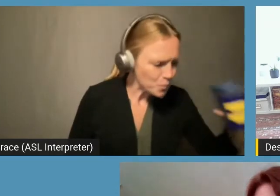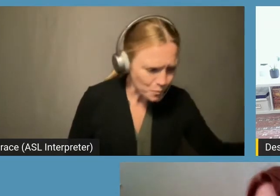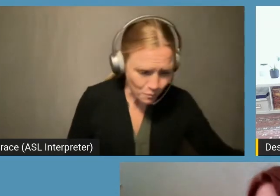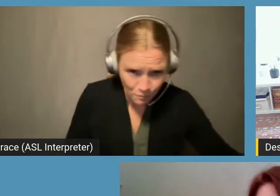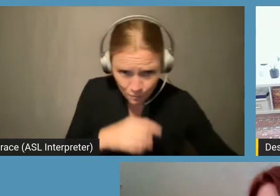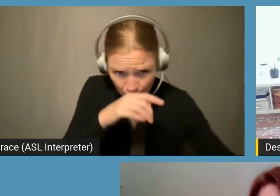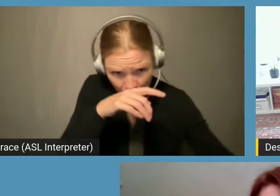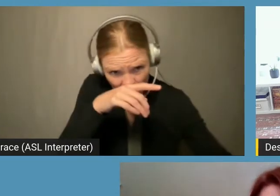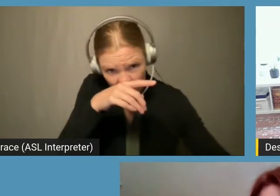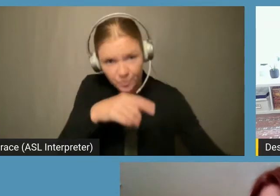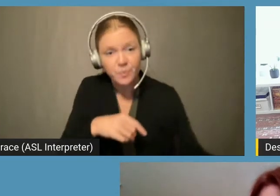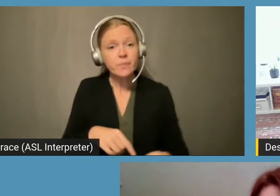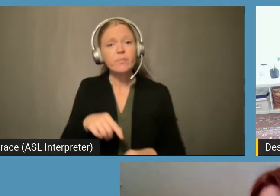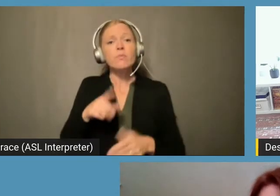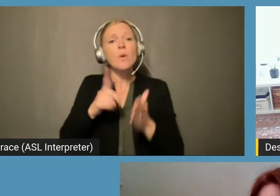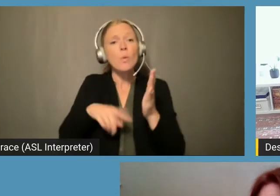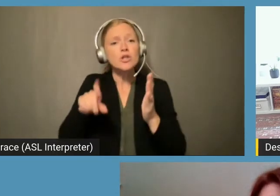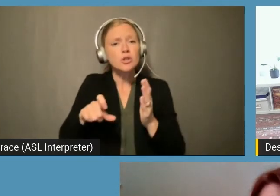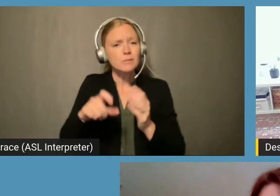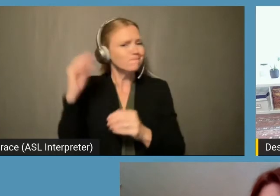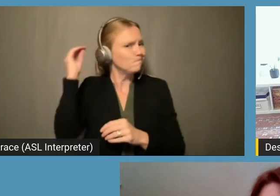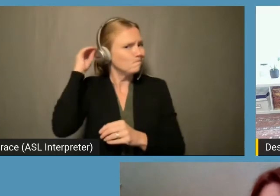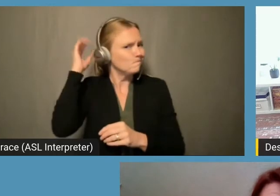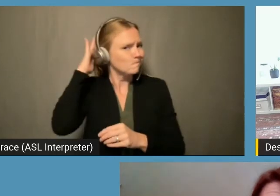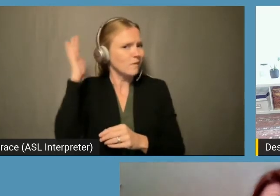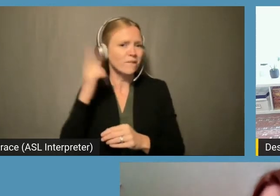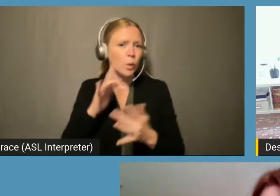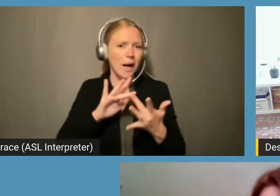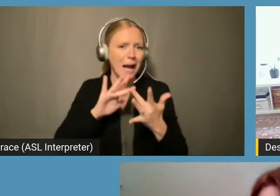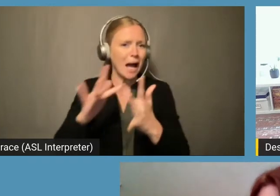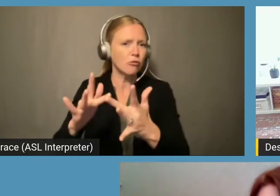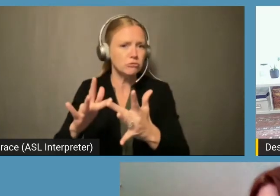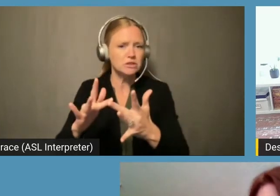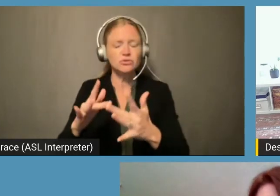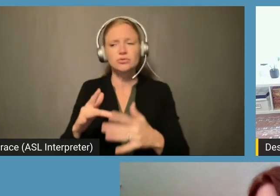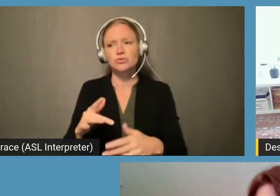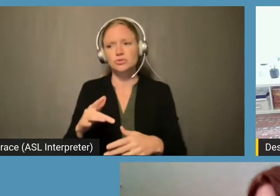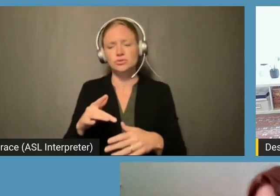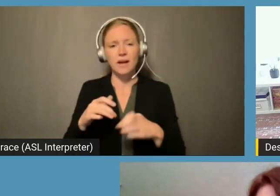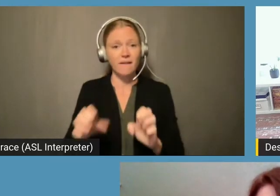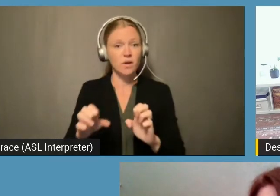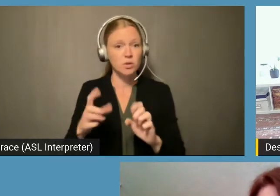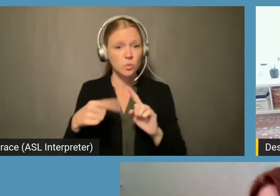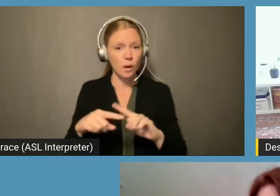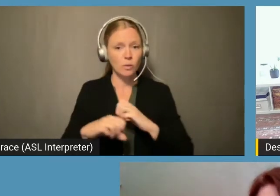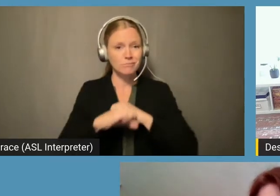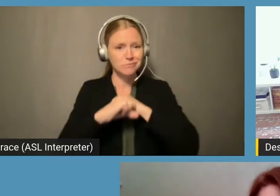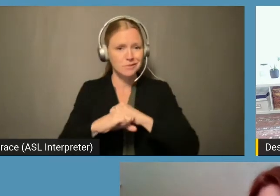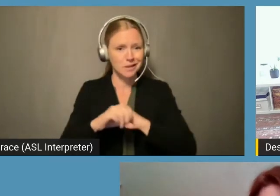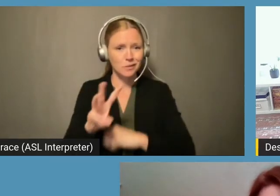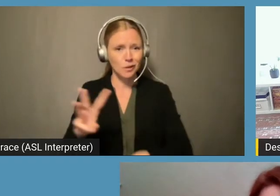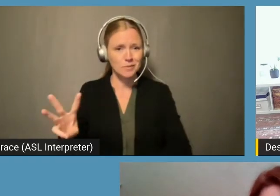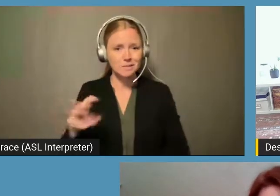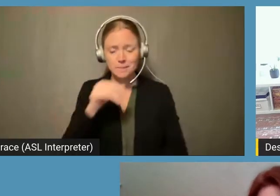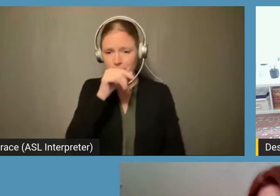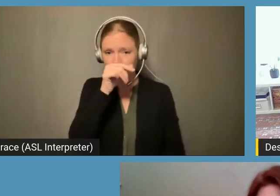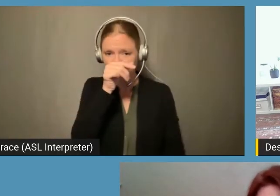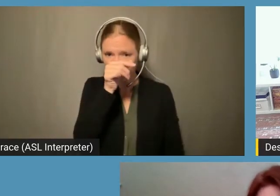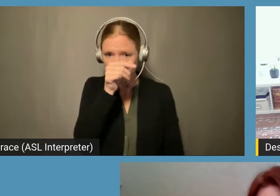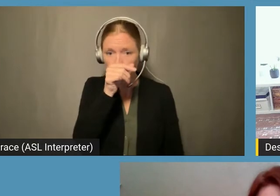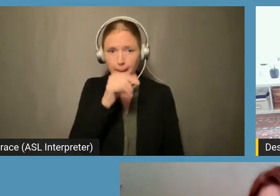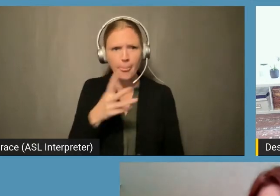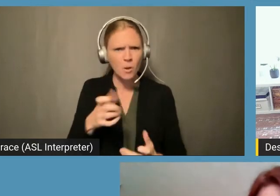as we plan our website? Are there particular website elements needed to ensure that a website and marketing efforts